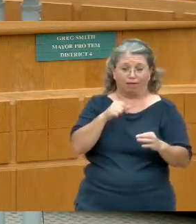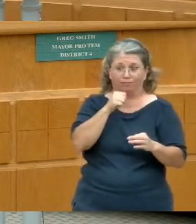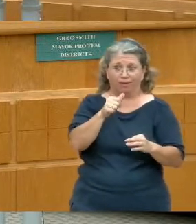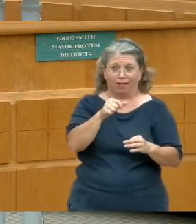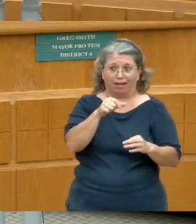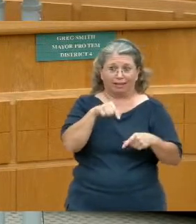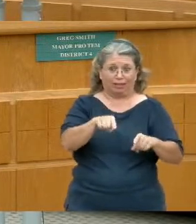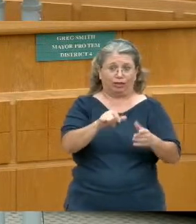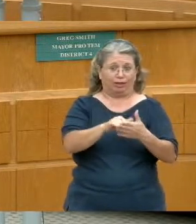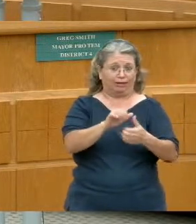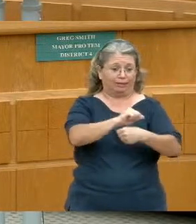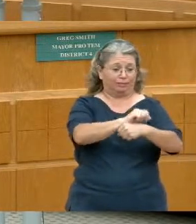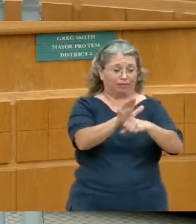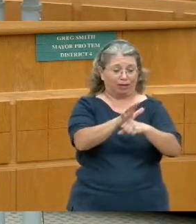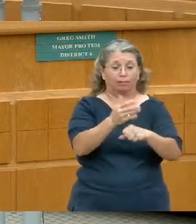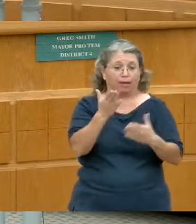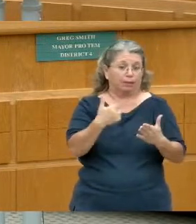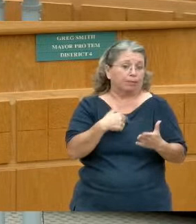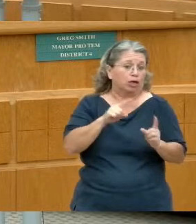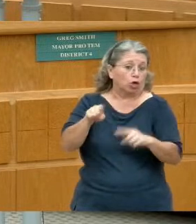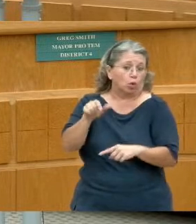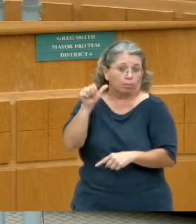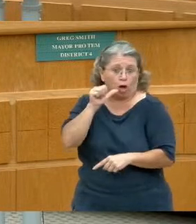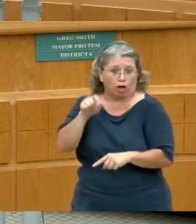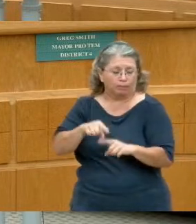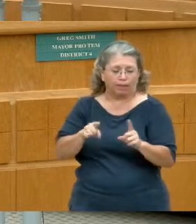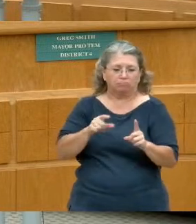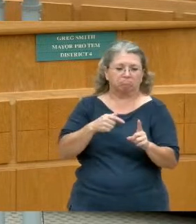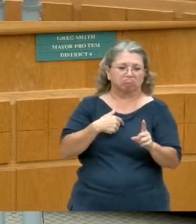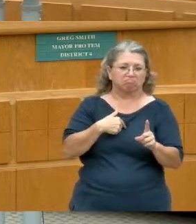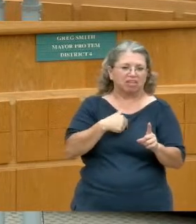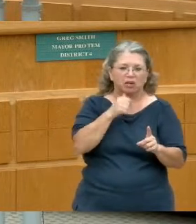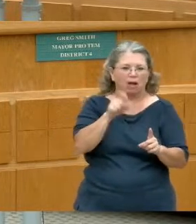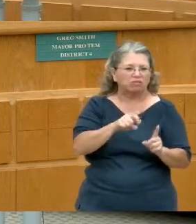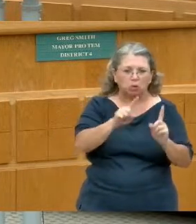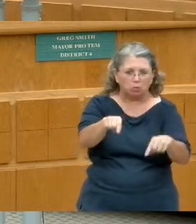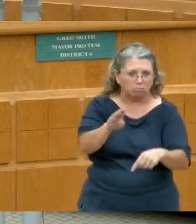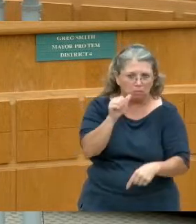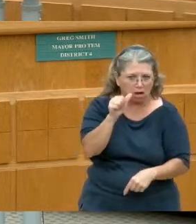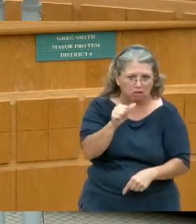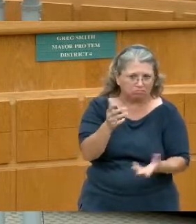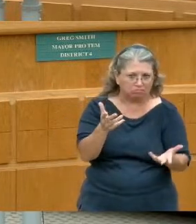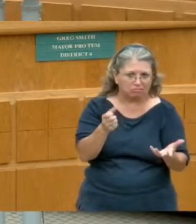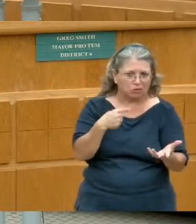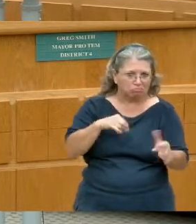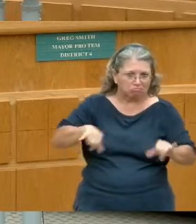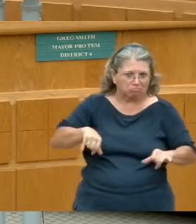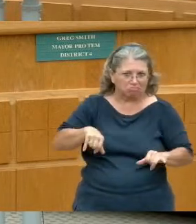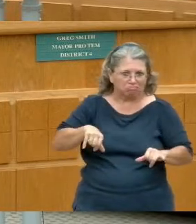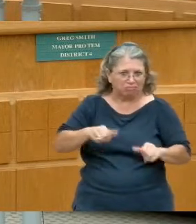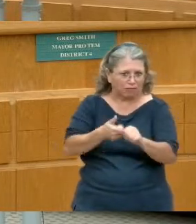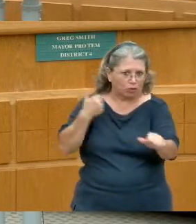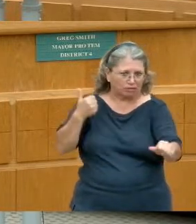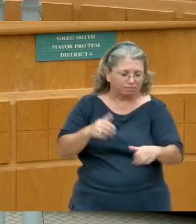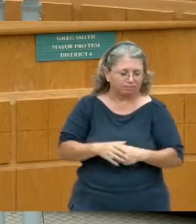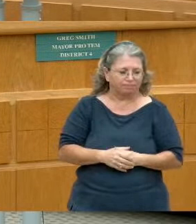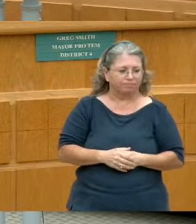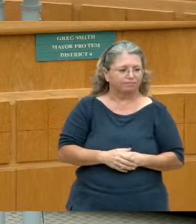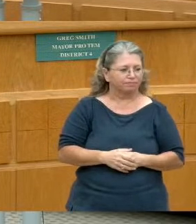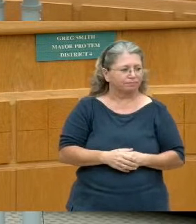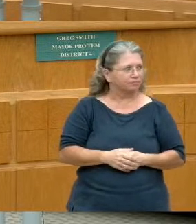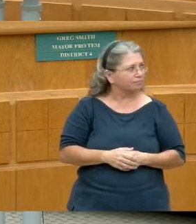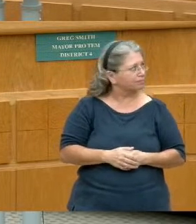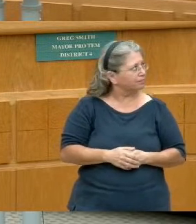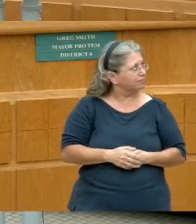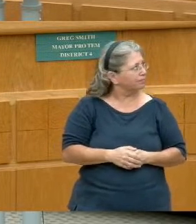So the third part of our presentation is on model estimates and predictions. And I'm going to start this off